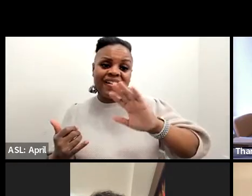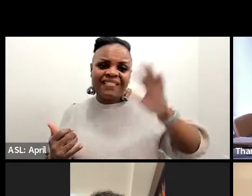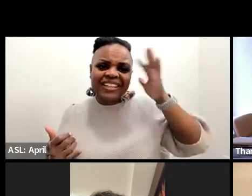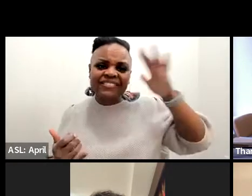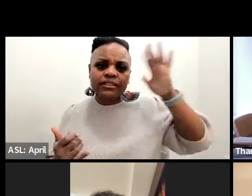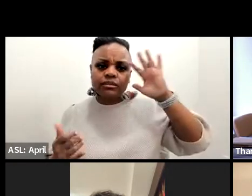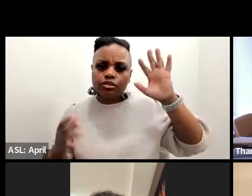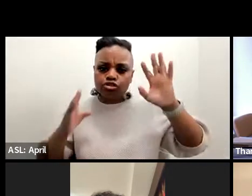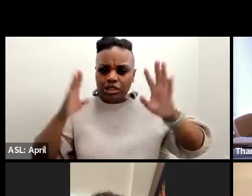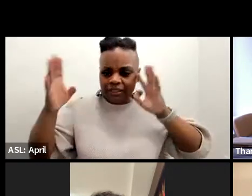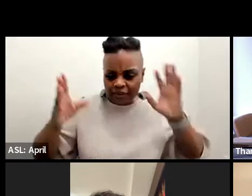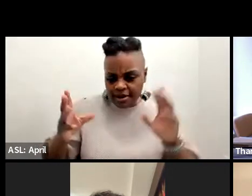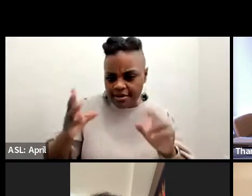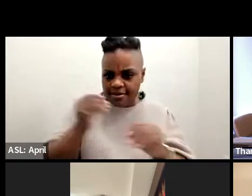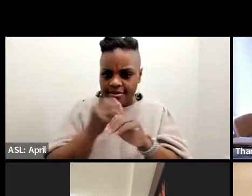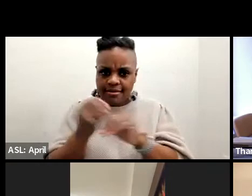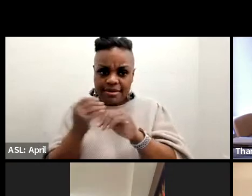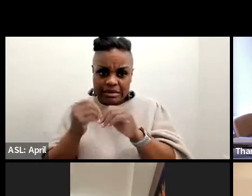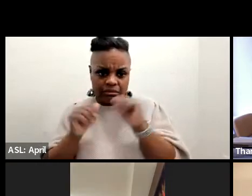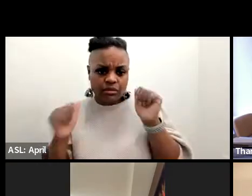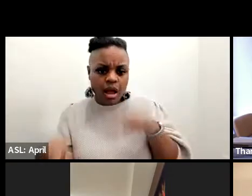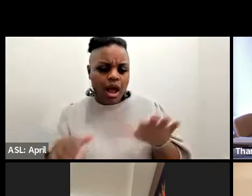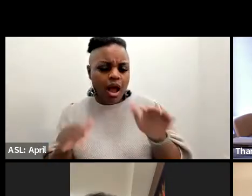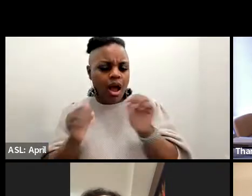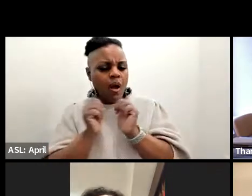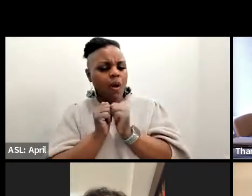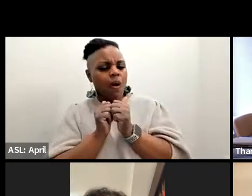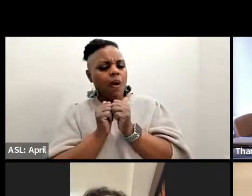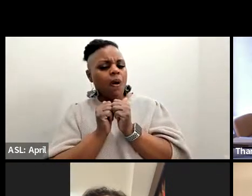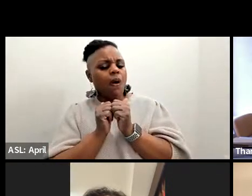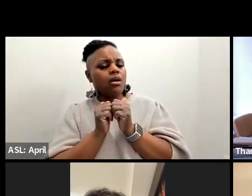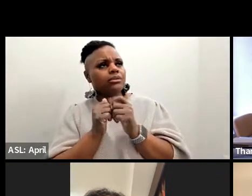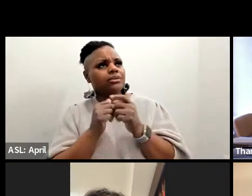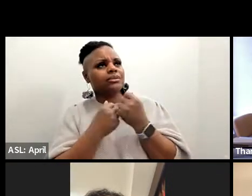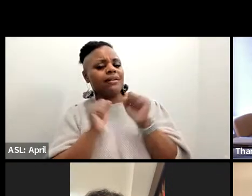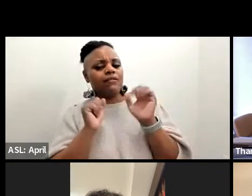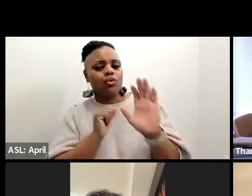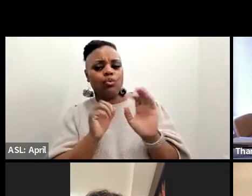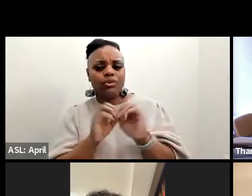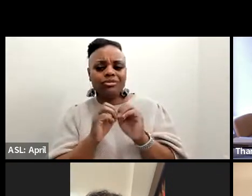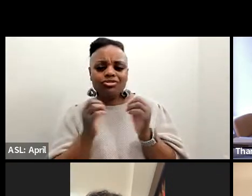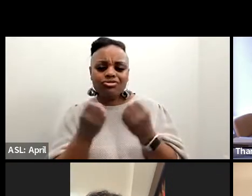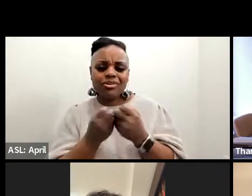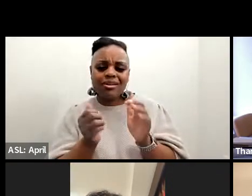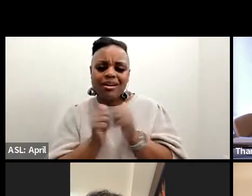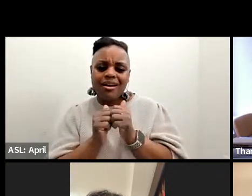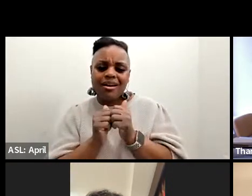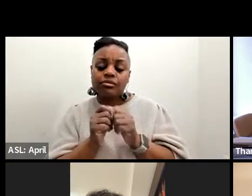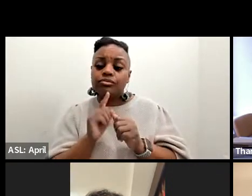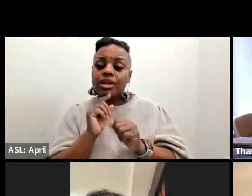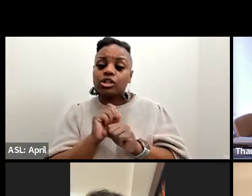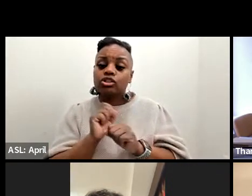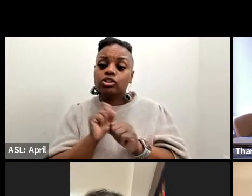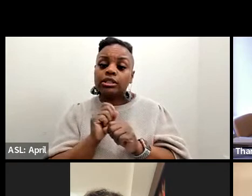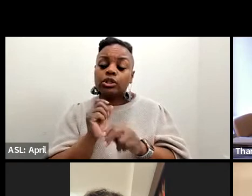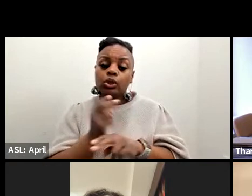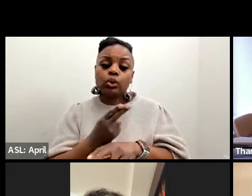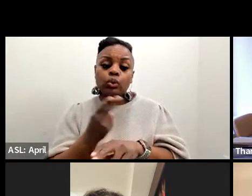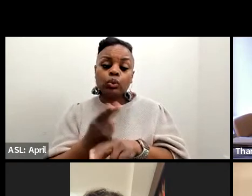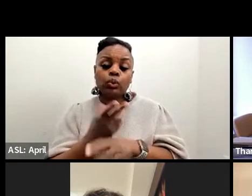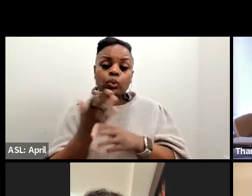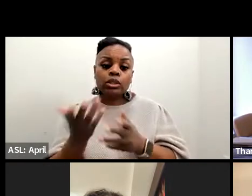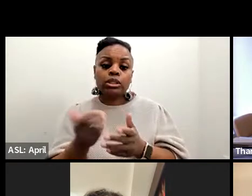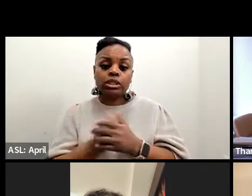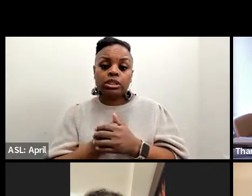members. Whether, if we assume worst case scenario and that they do not change at all and everything stays the same, they are at a place now